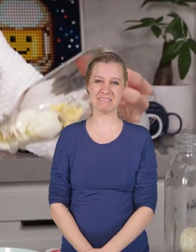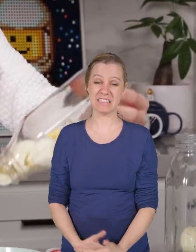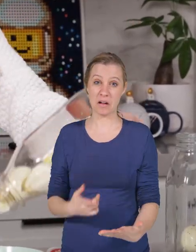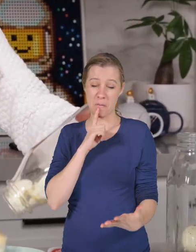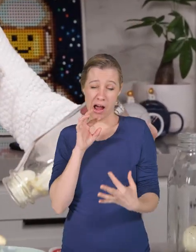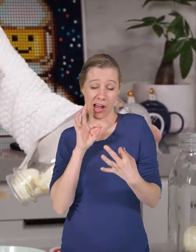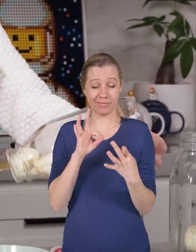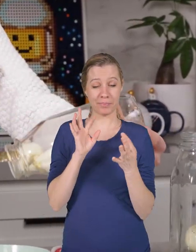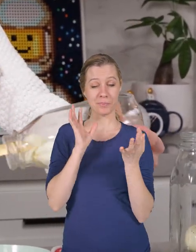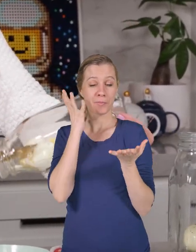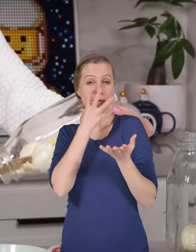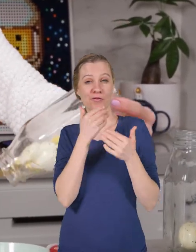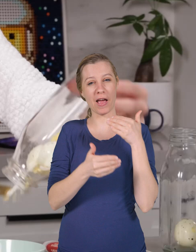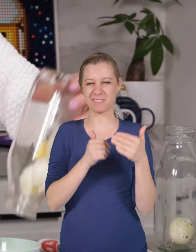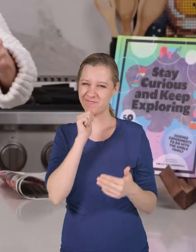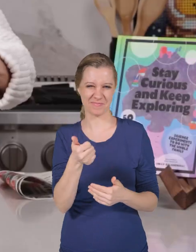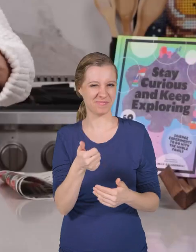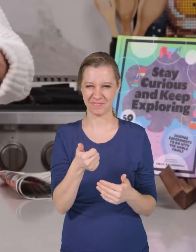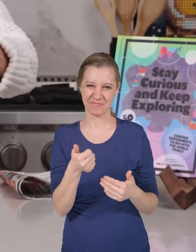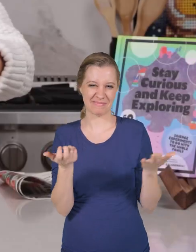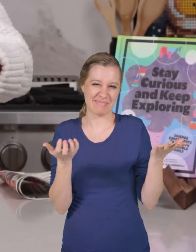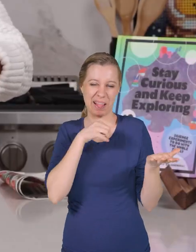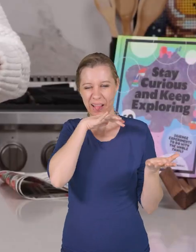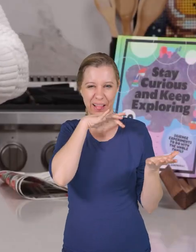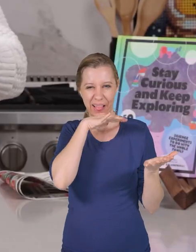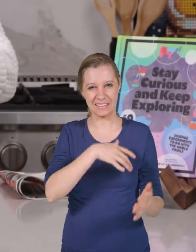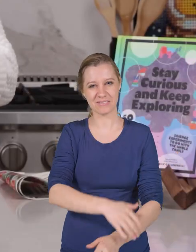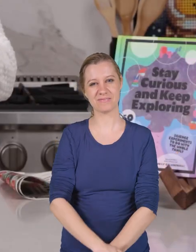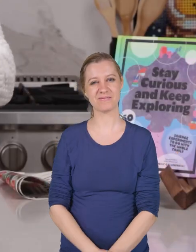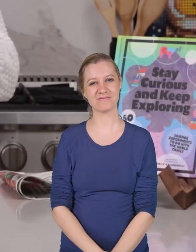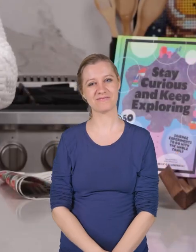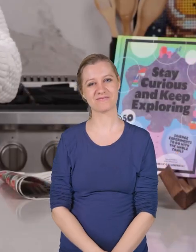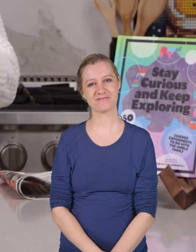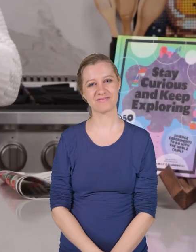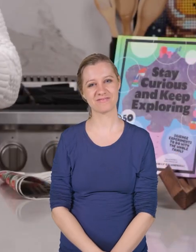Not a super glamorous process,